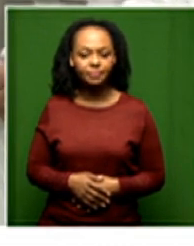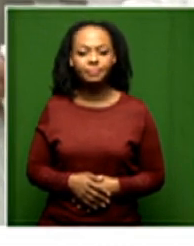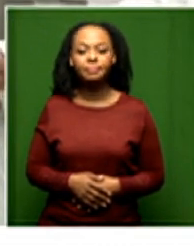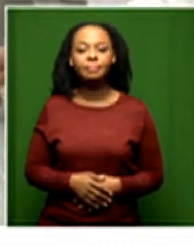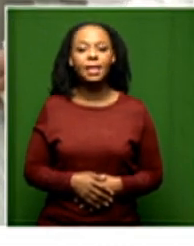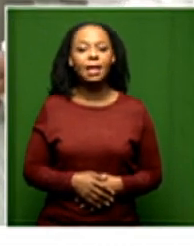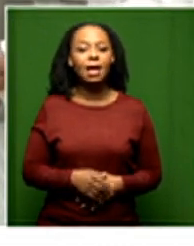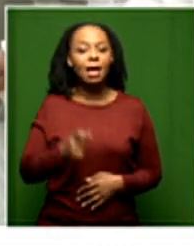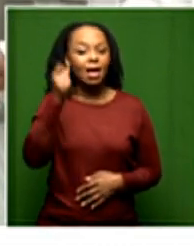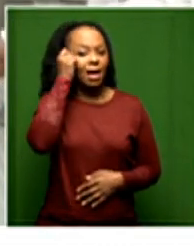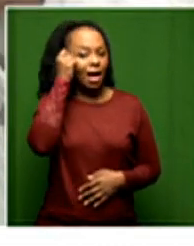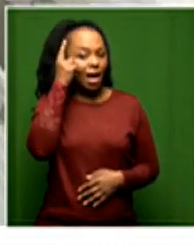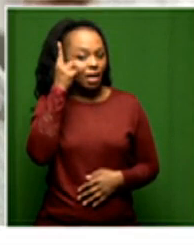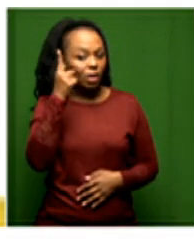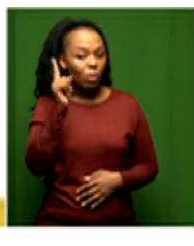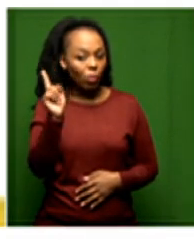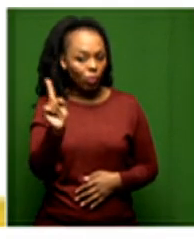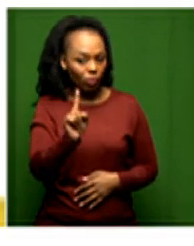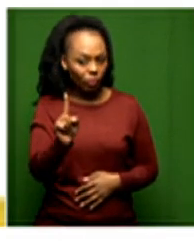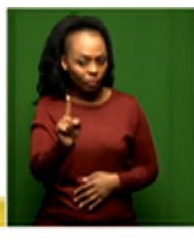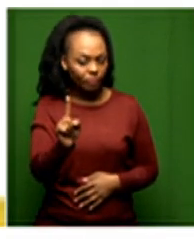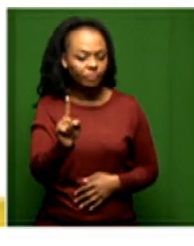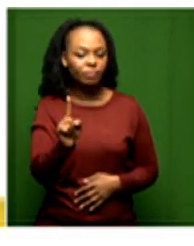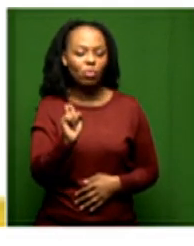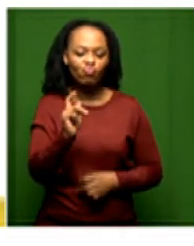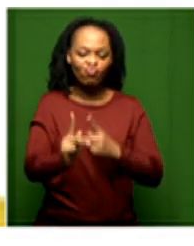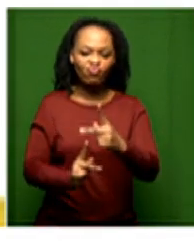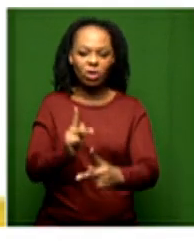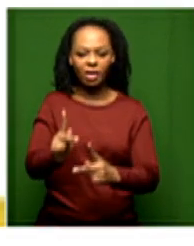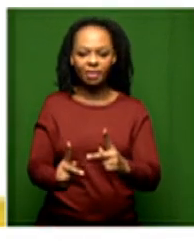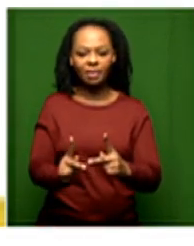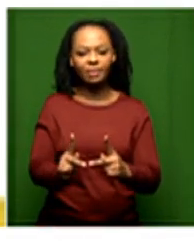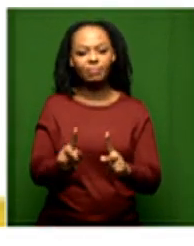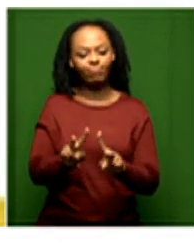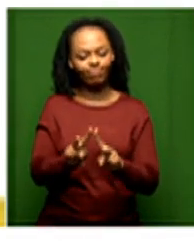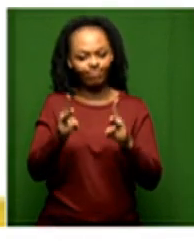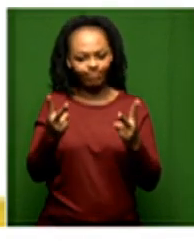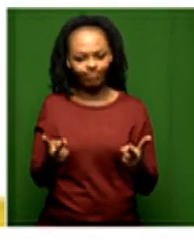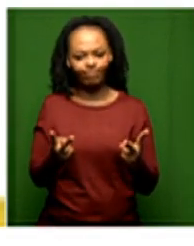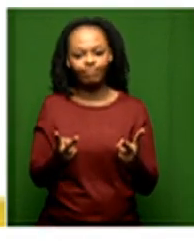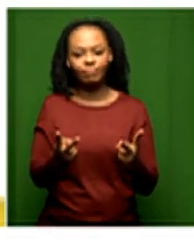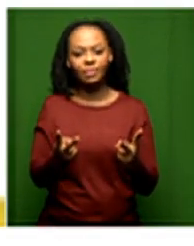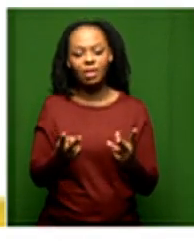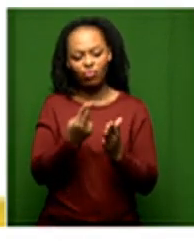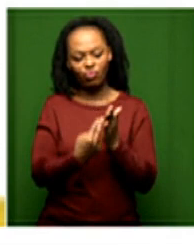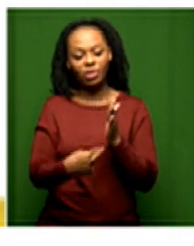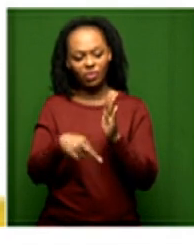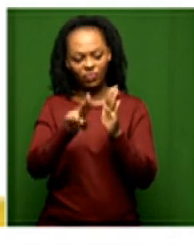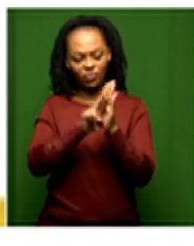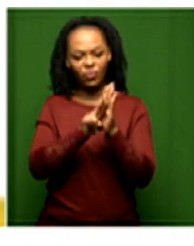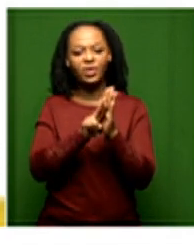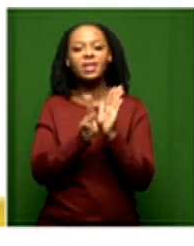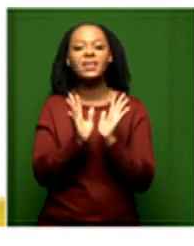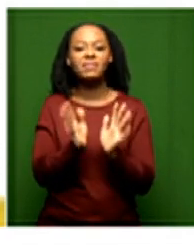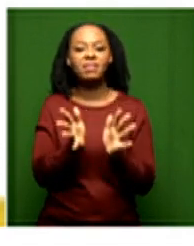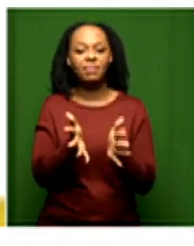Well, what we understand is that the processes are not has been reviewed. What is going to happen now